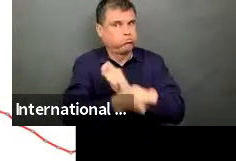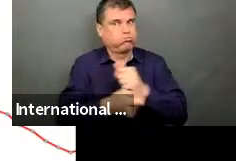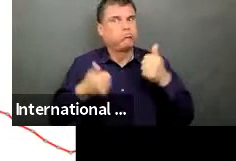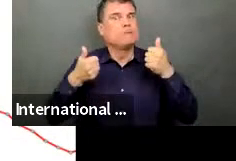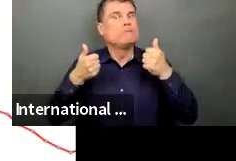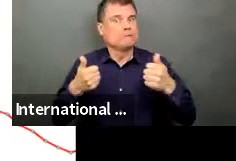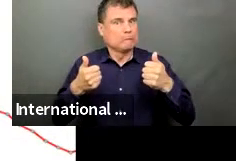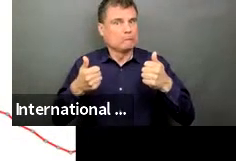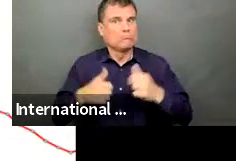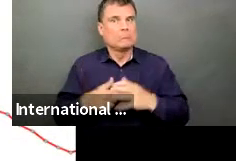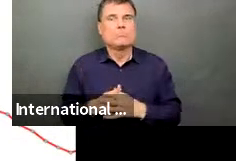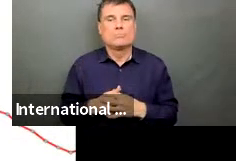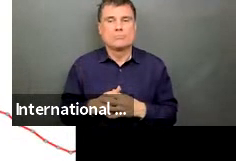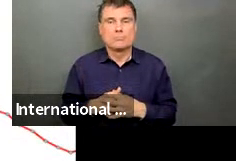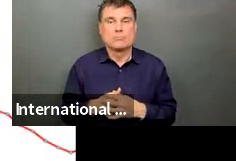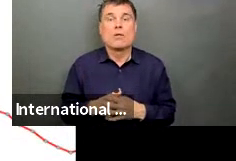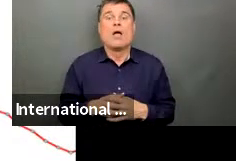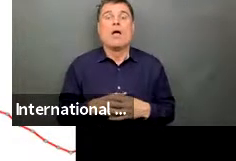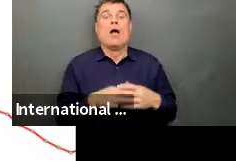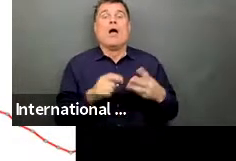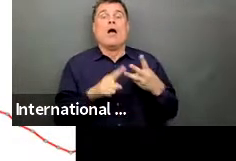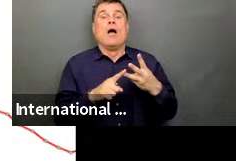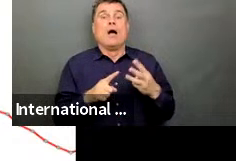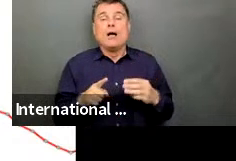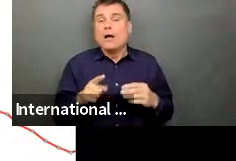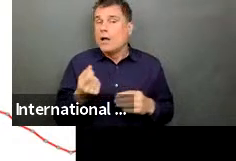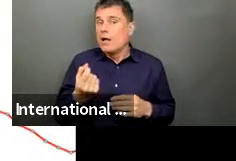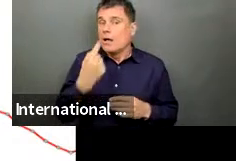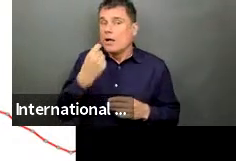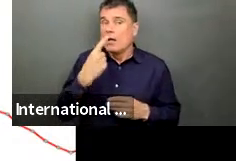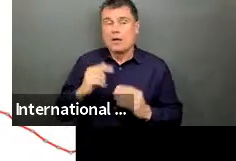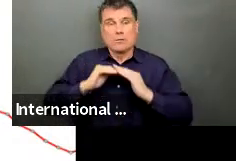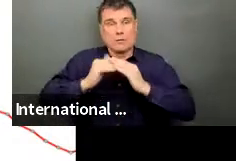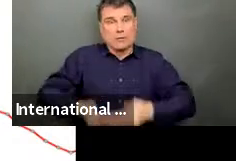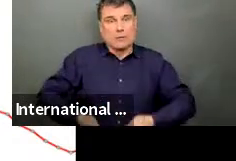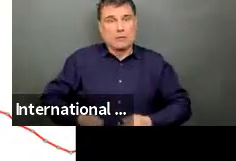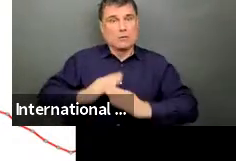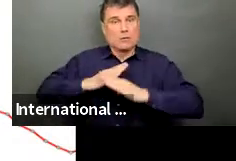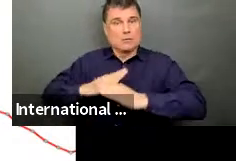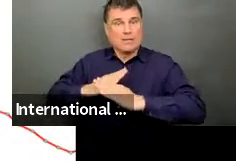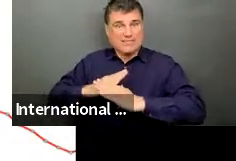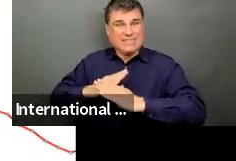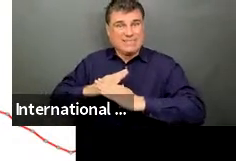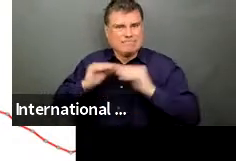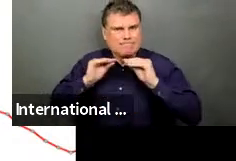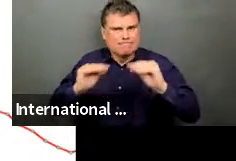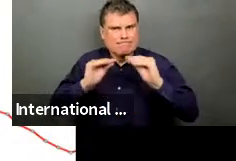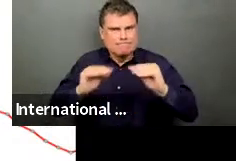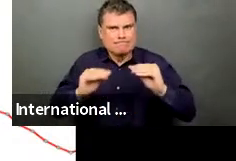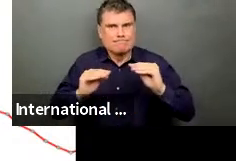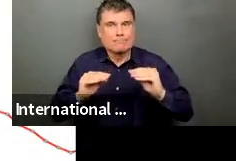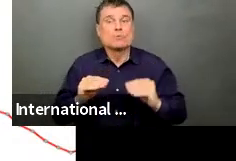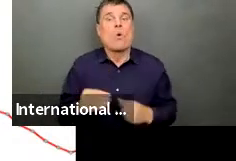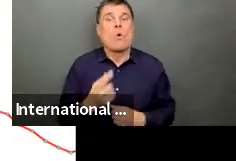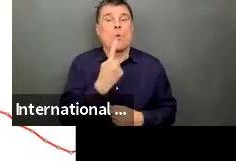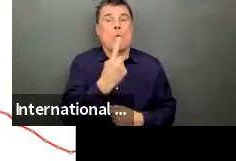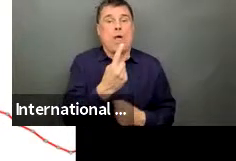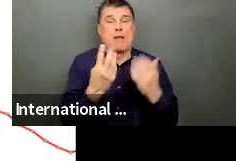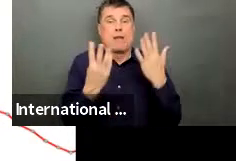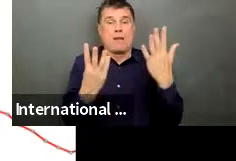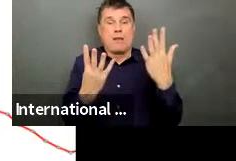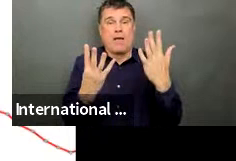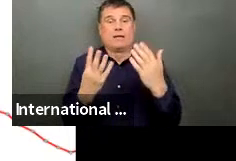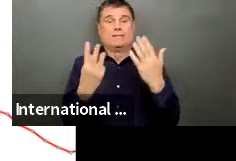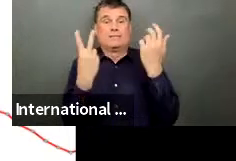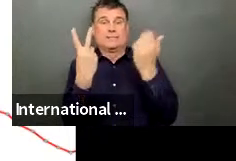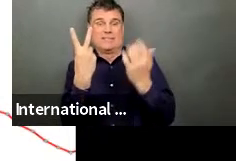Media campaigns were massively conducted from the 1970s by PPFK in South Korea.